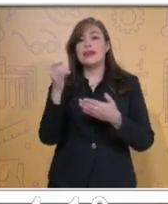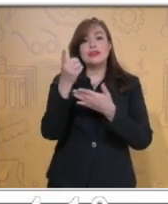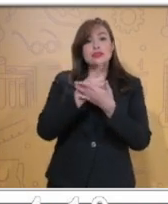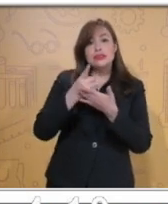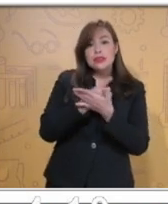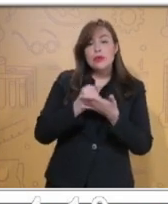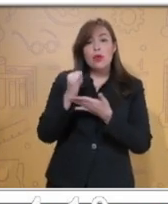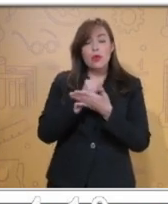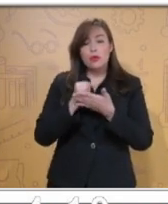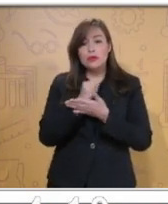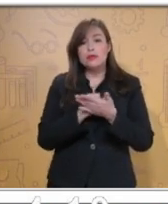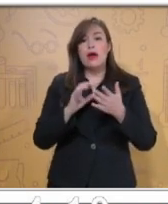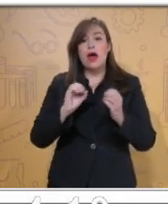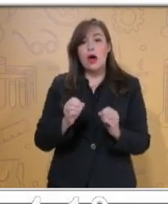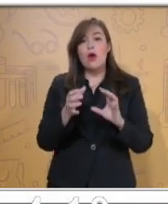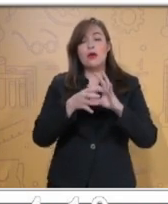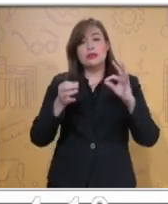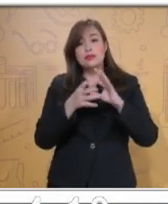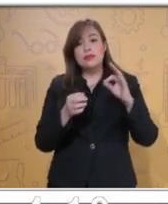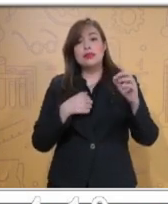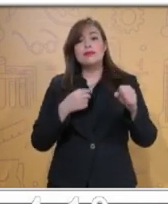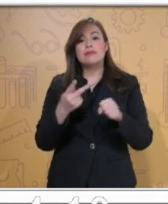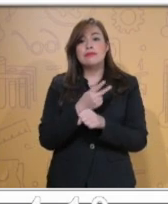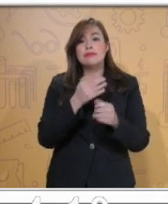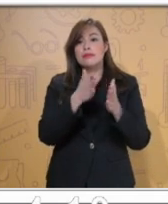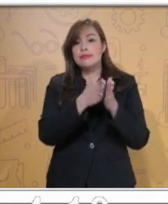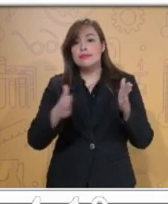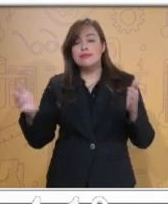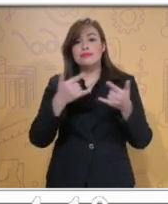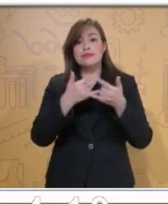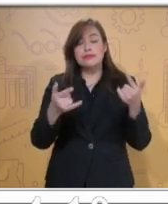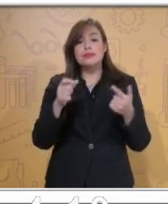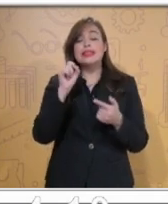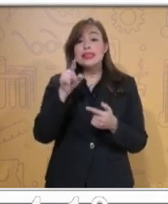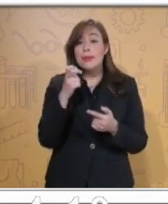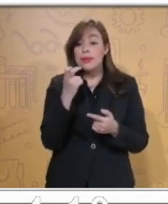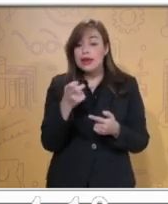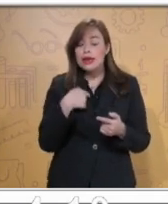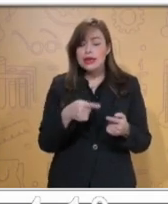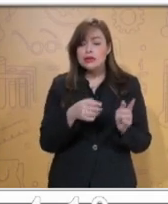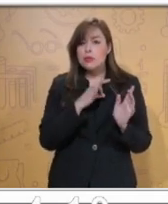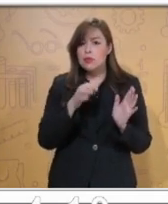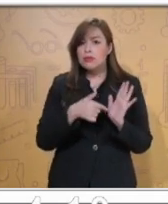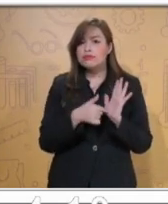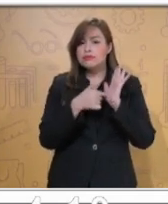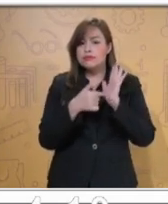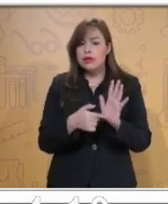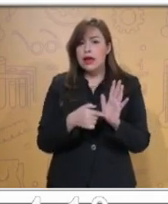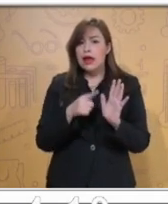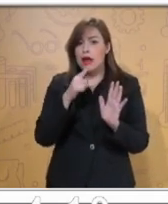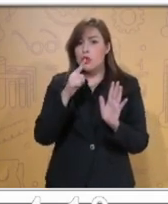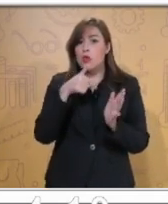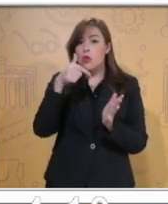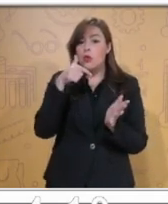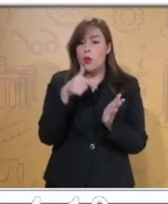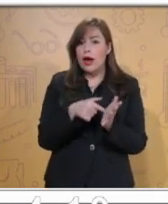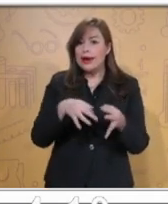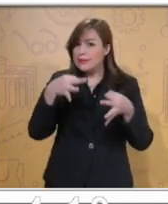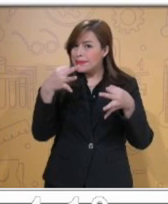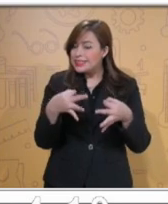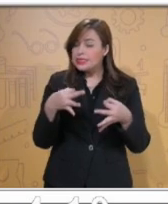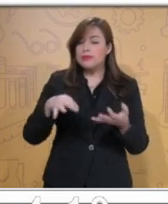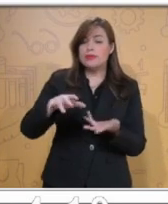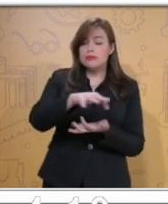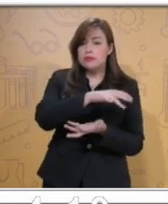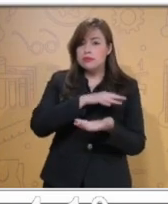to give a message. Also, it is considered as an artistic medium that combines text